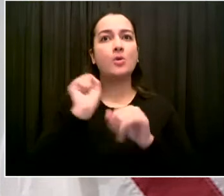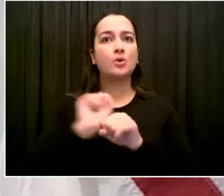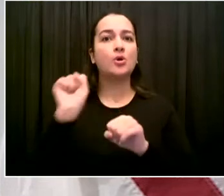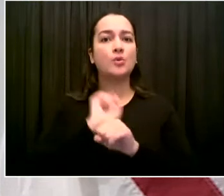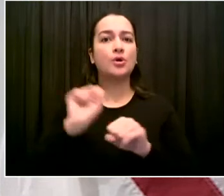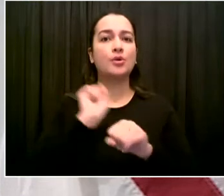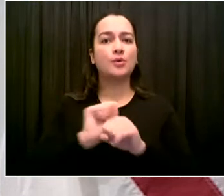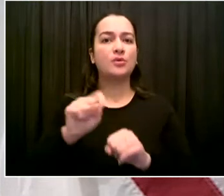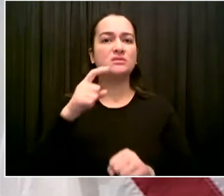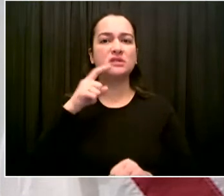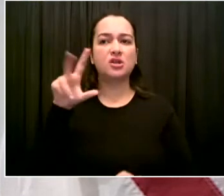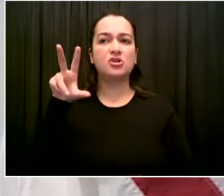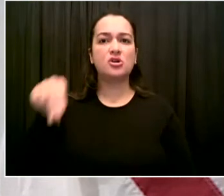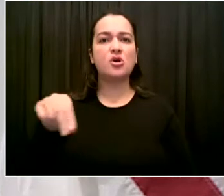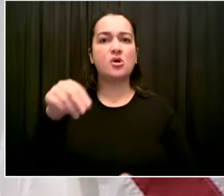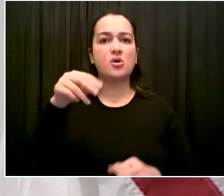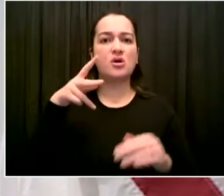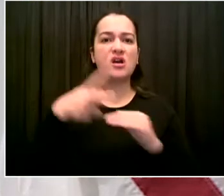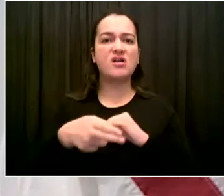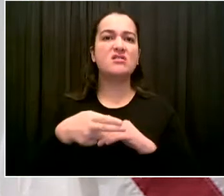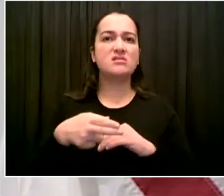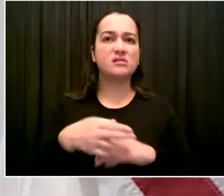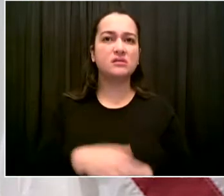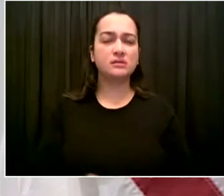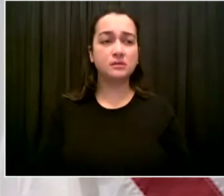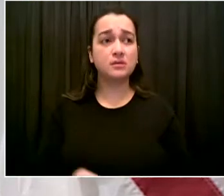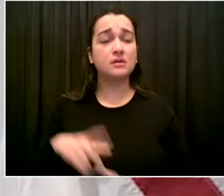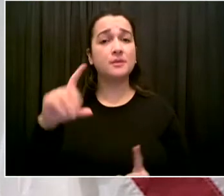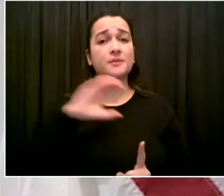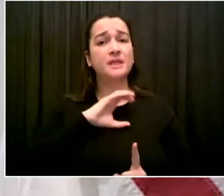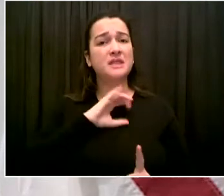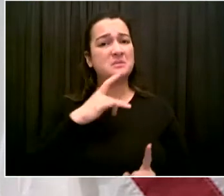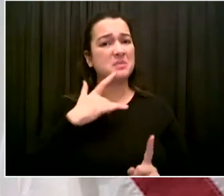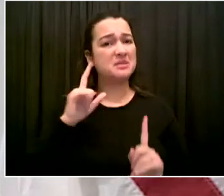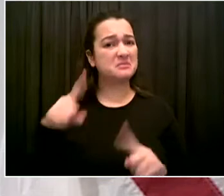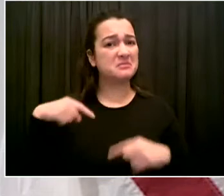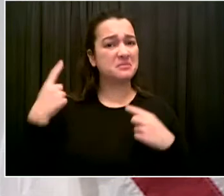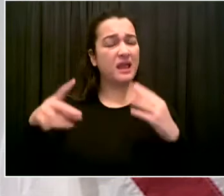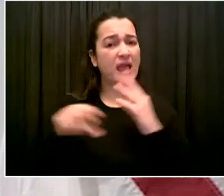managed today. It has gotten better with every decade and every year, and Commissioner..."